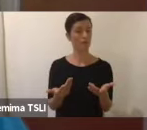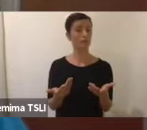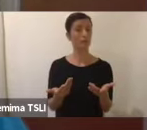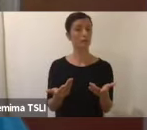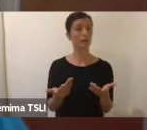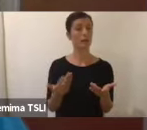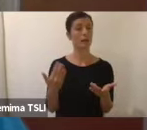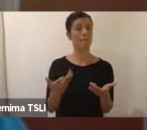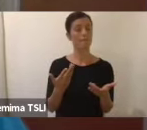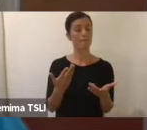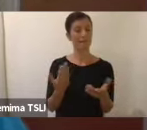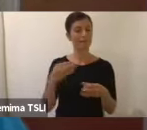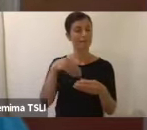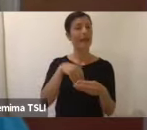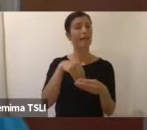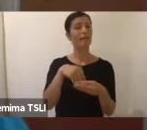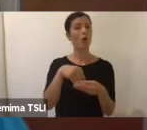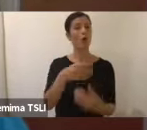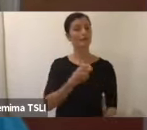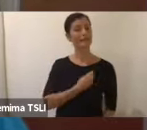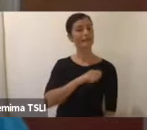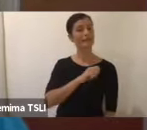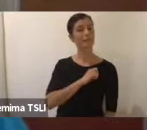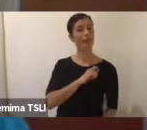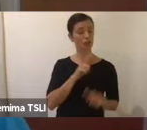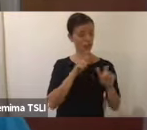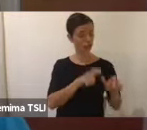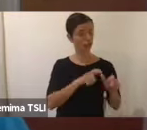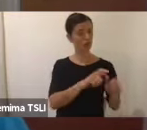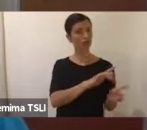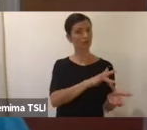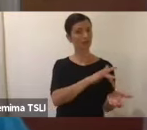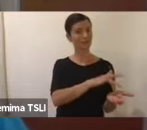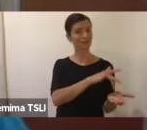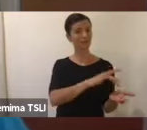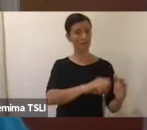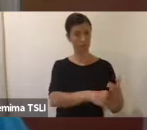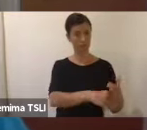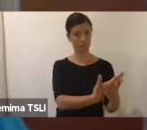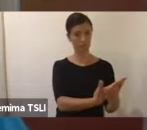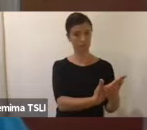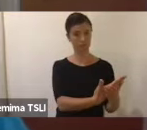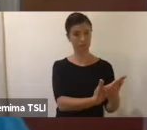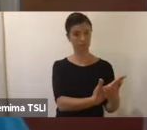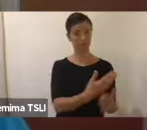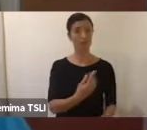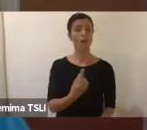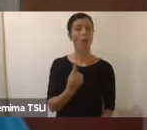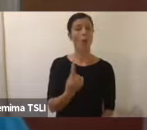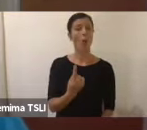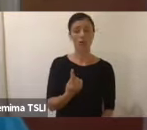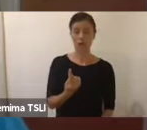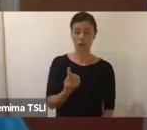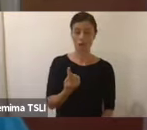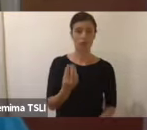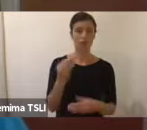men's retreat center in spain he has also been chair of the college of public preceptors and was involved in the